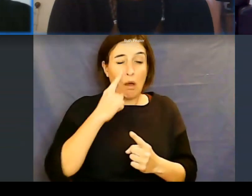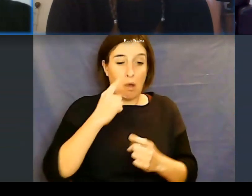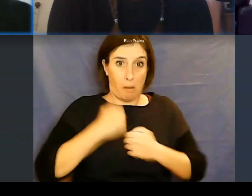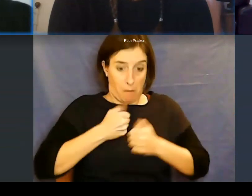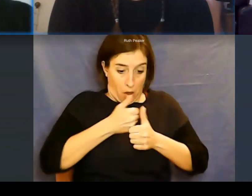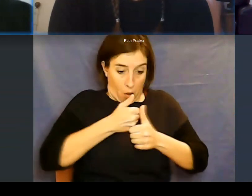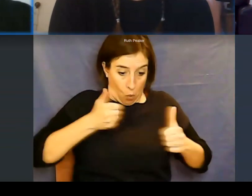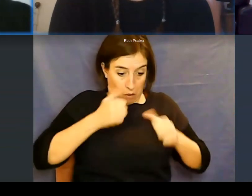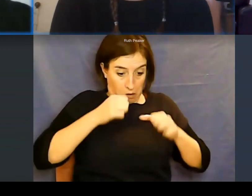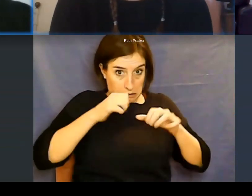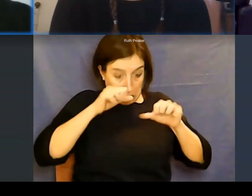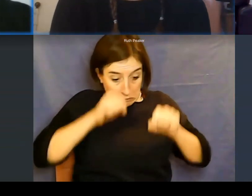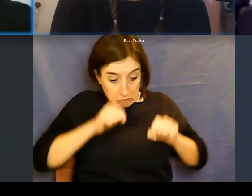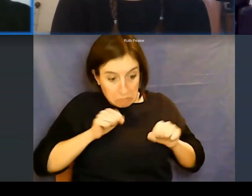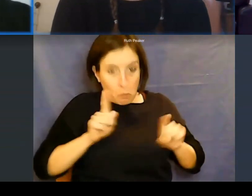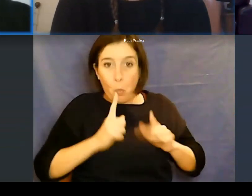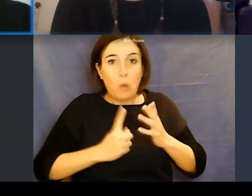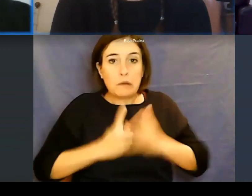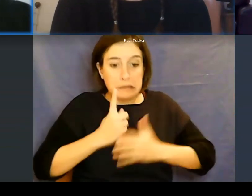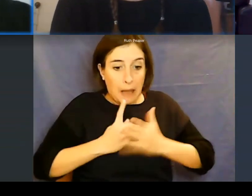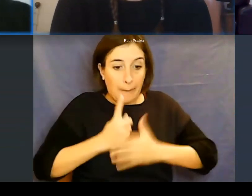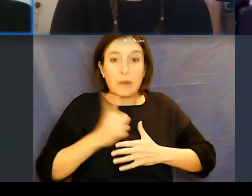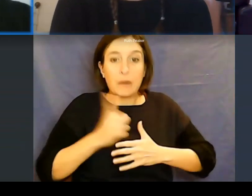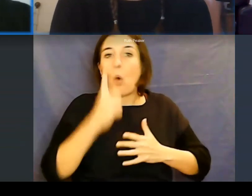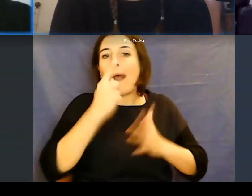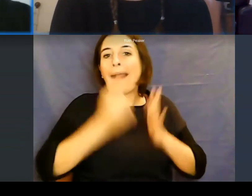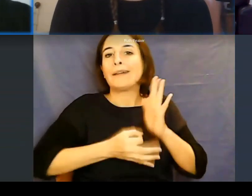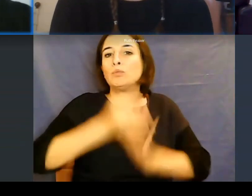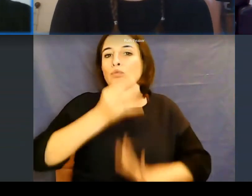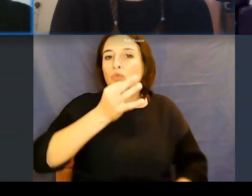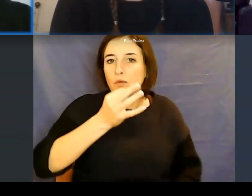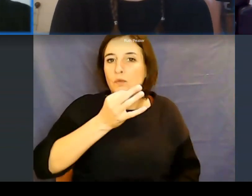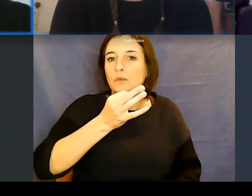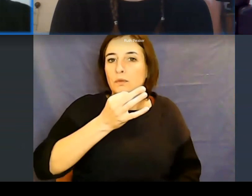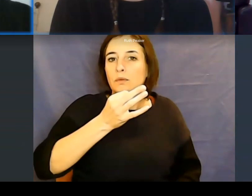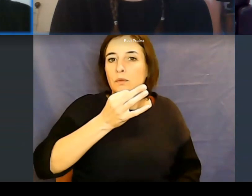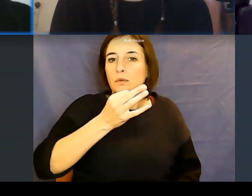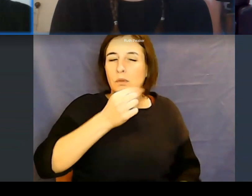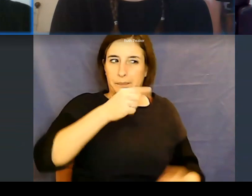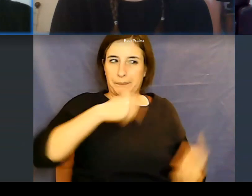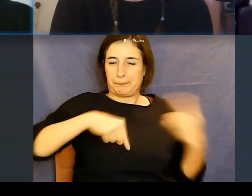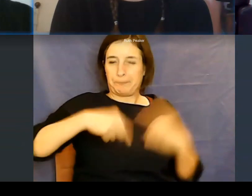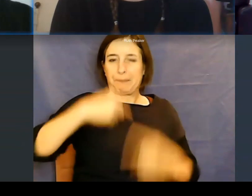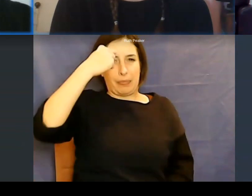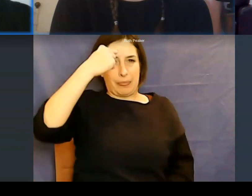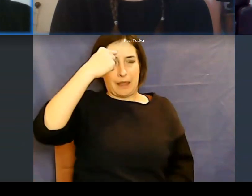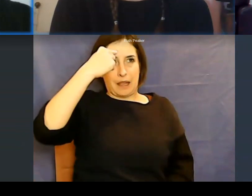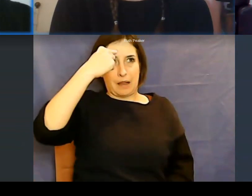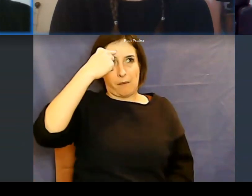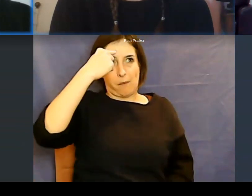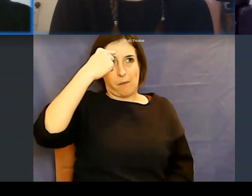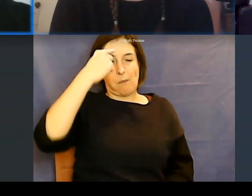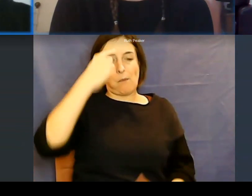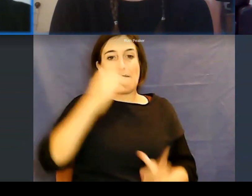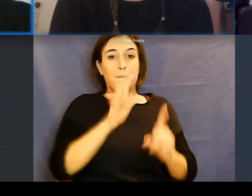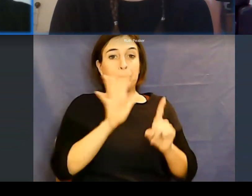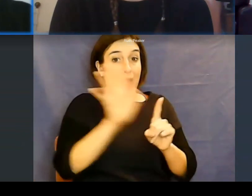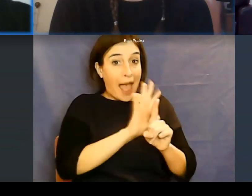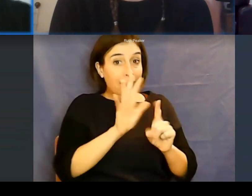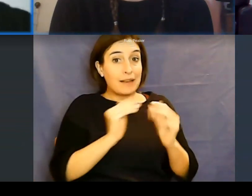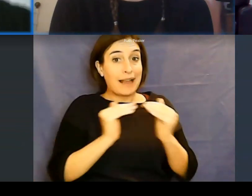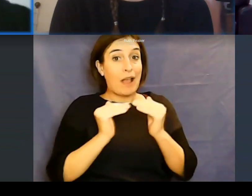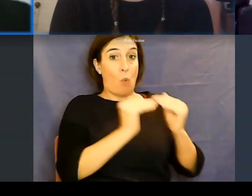better, and not see, you know, we think when it comes to ethnic equality and diversity,